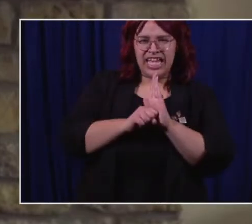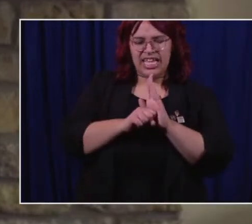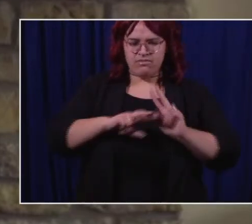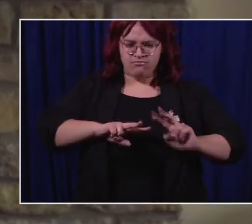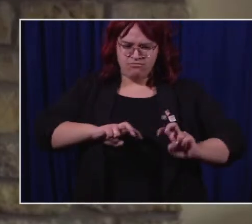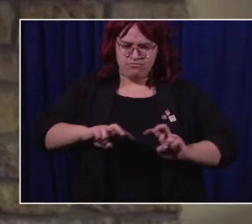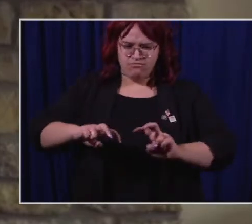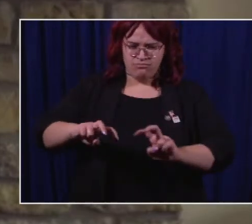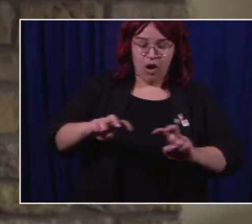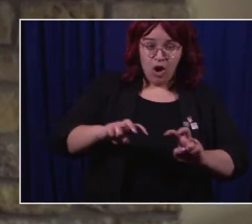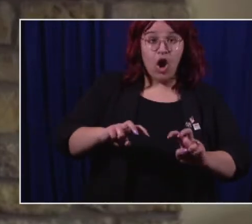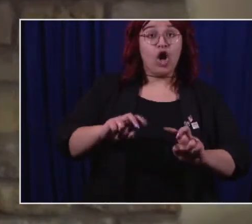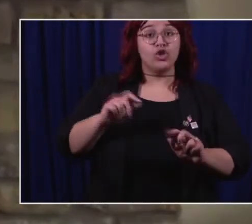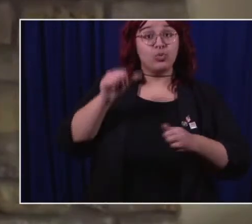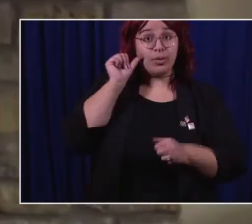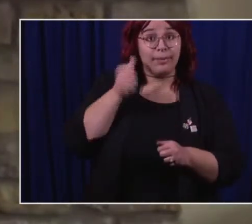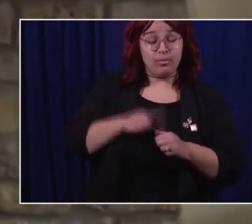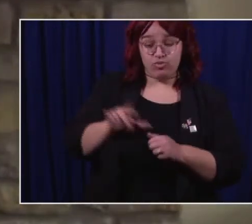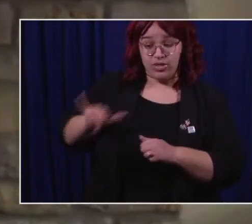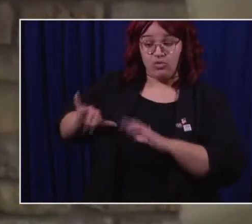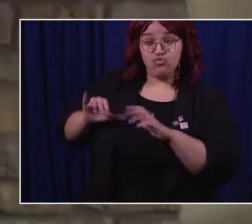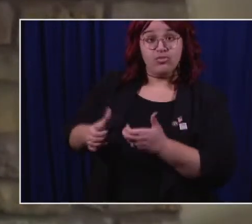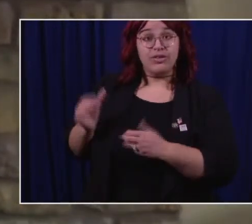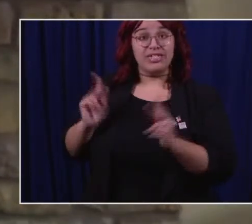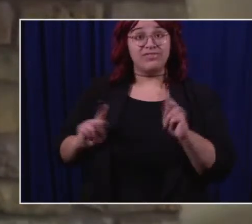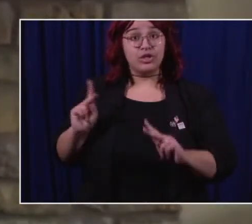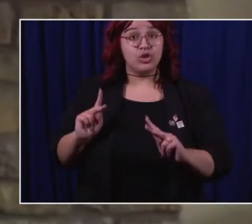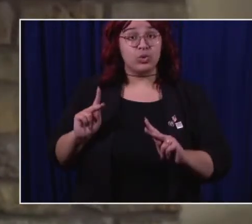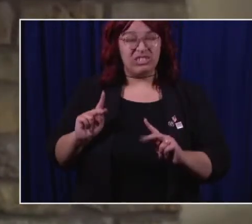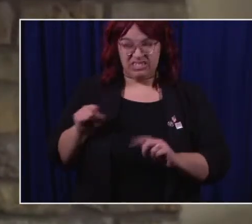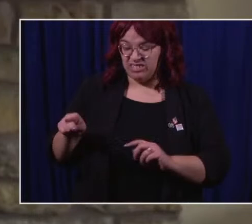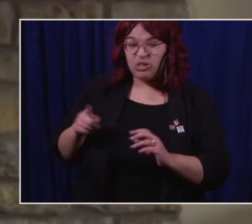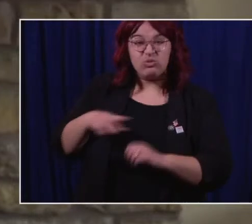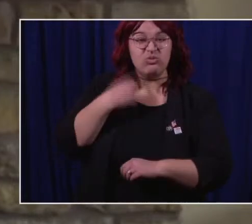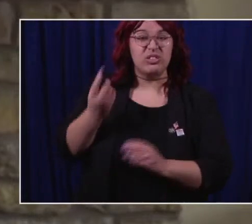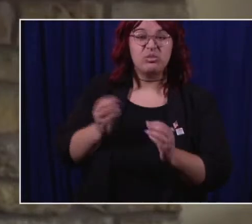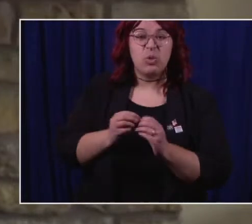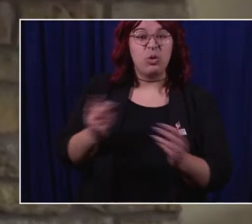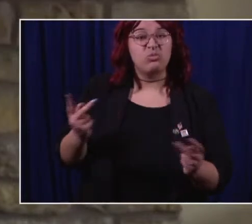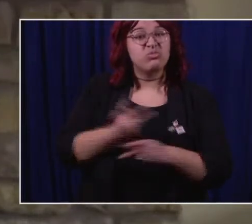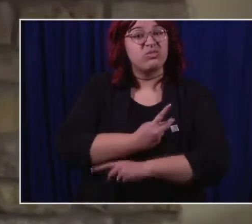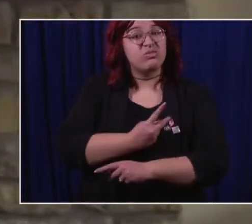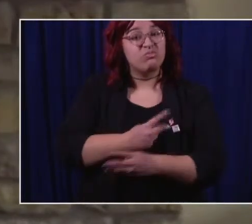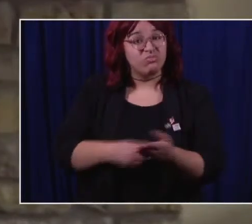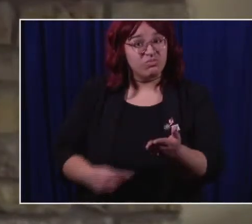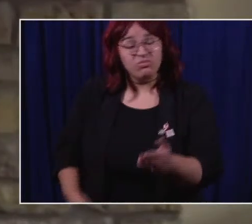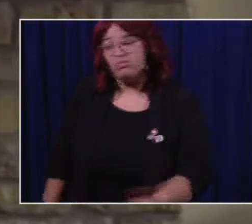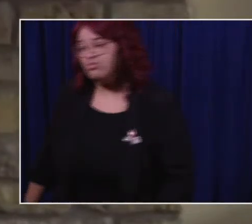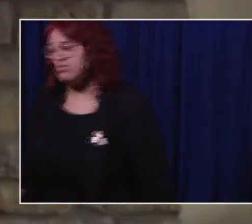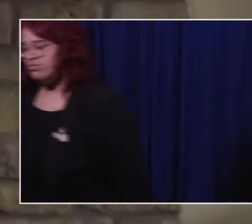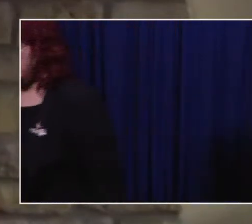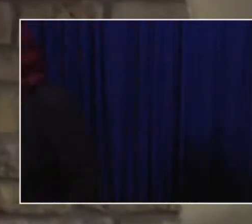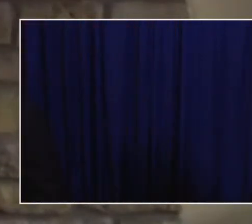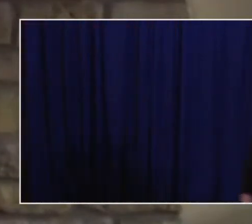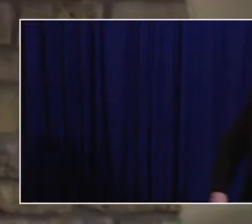others? I don't think we have, but that's a very good point, and we'll look at that. We'll see if there's a way we can